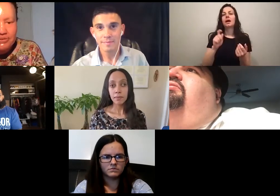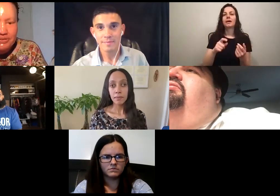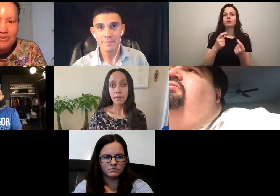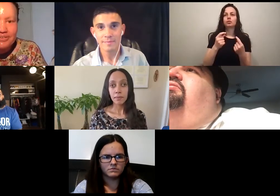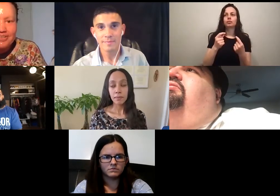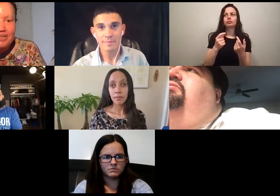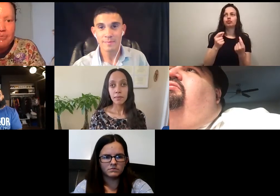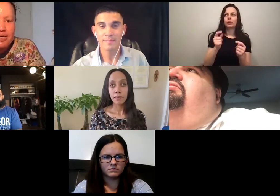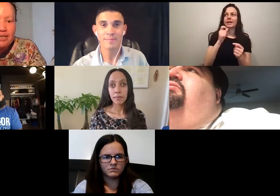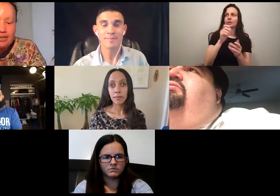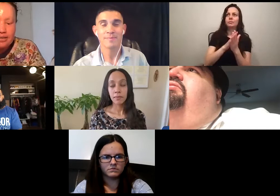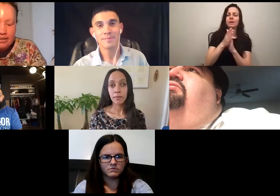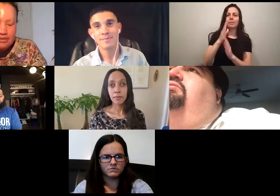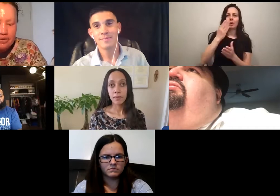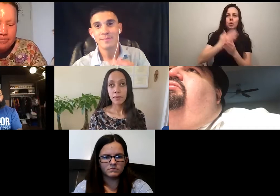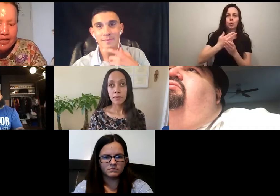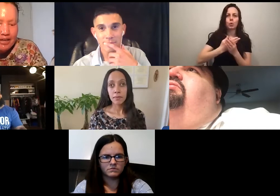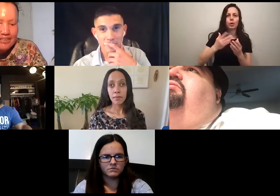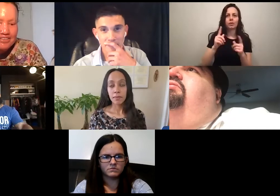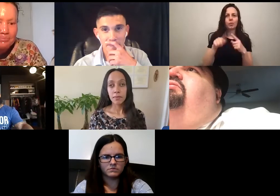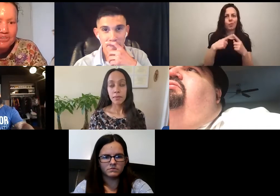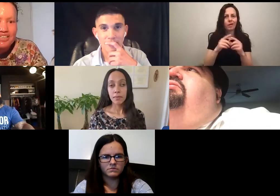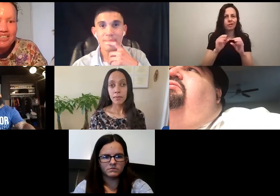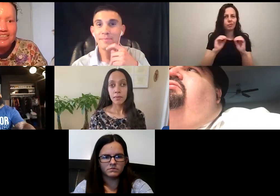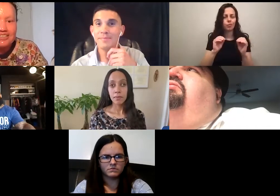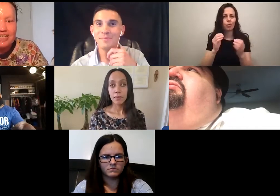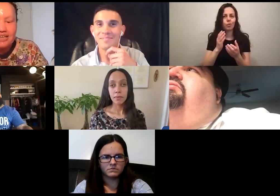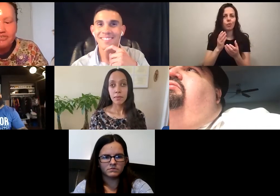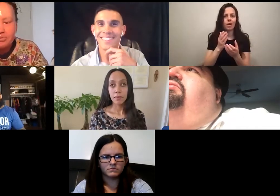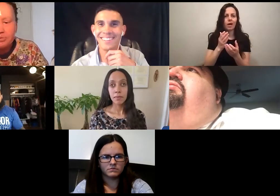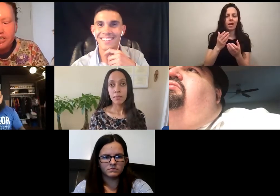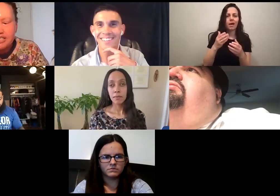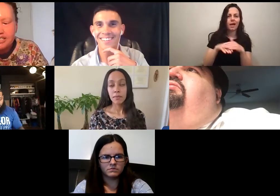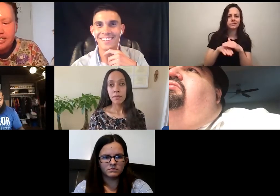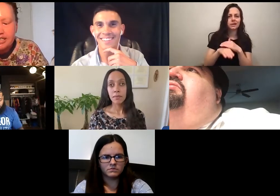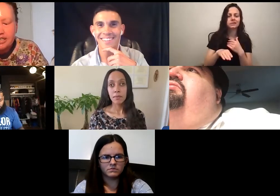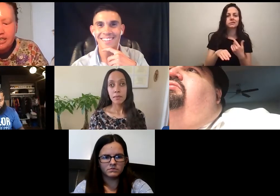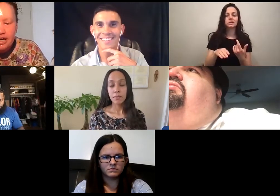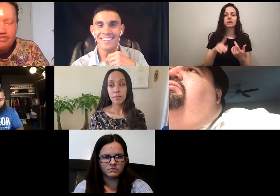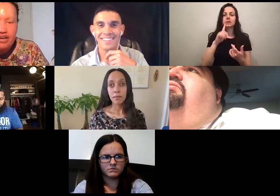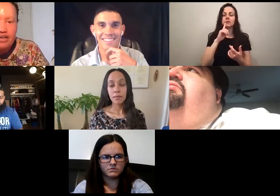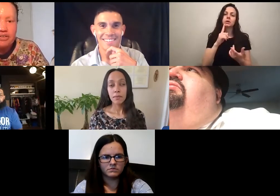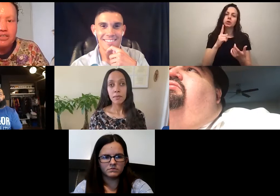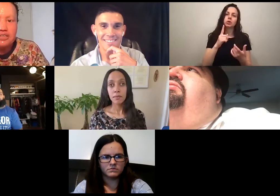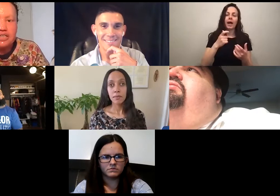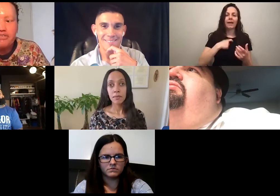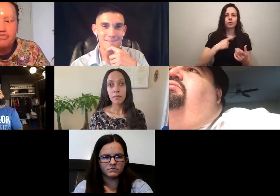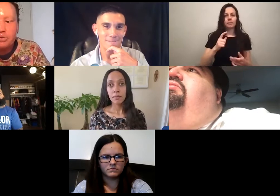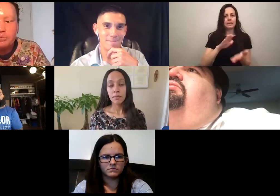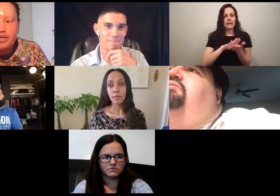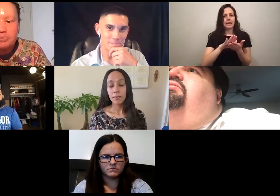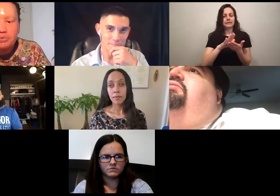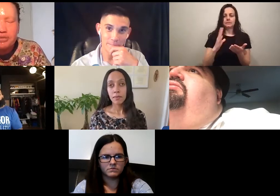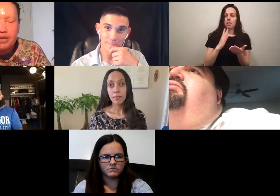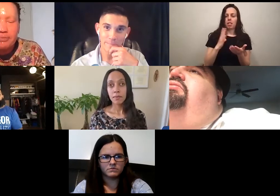but also, you know, being very polite to booksellers and event organizers. And I found that just how